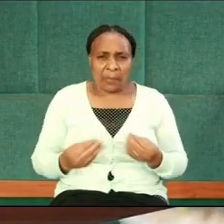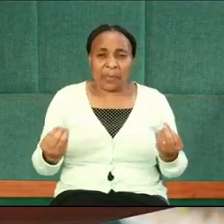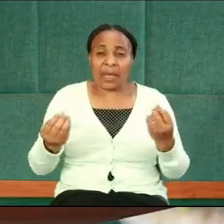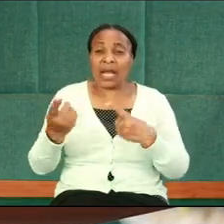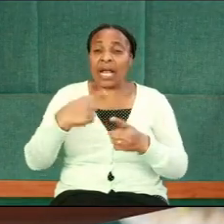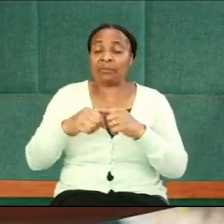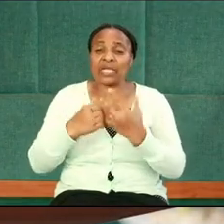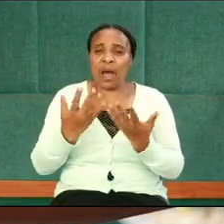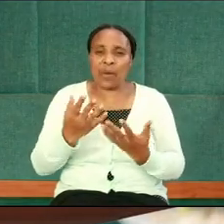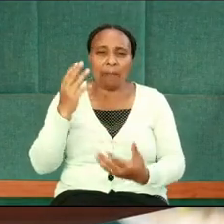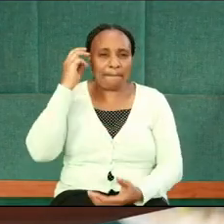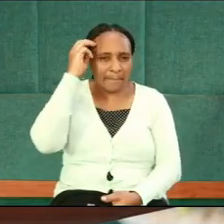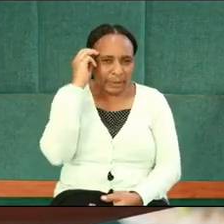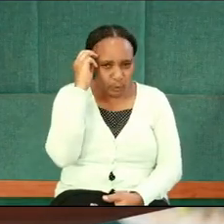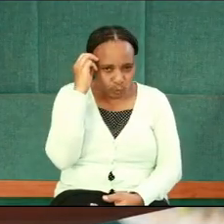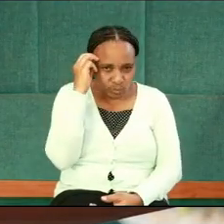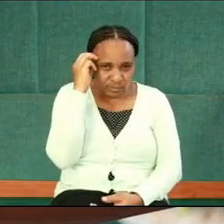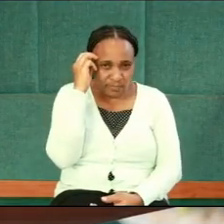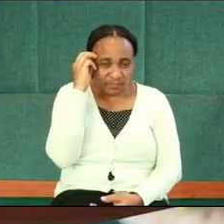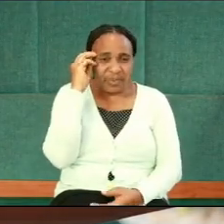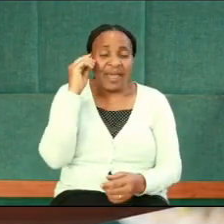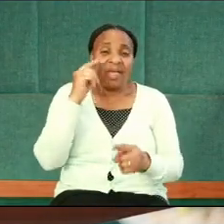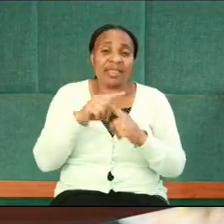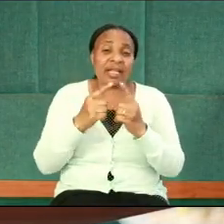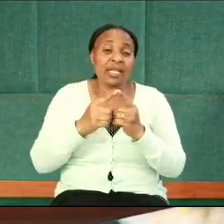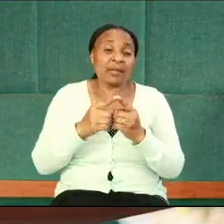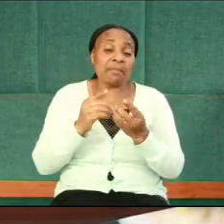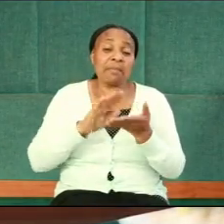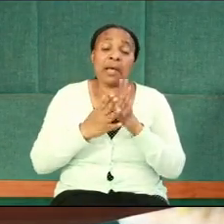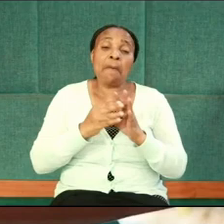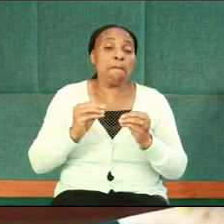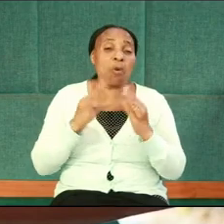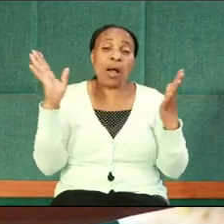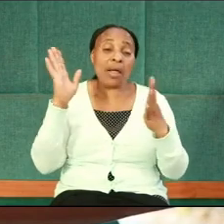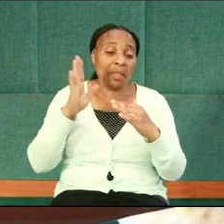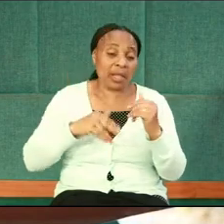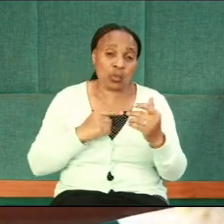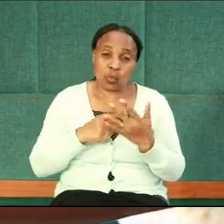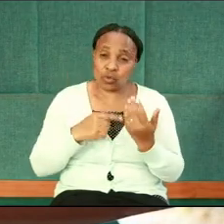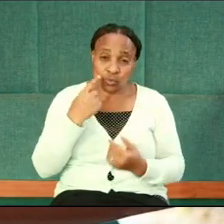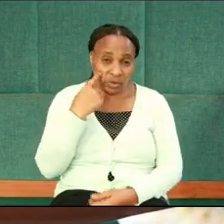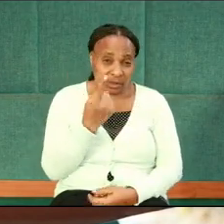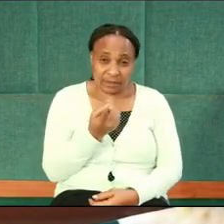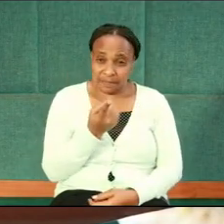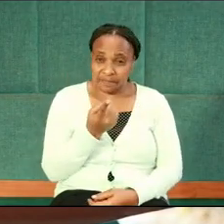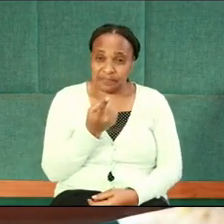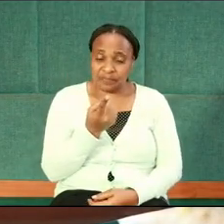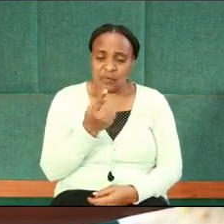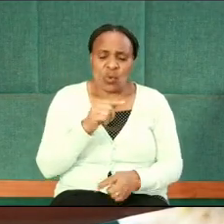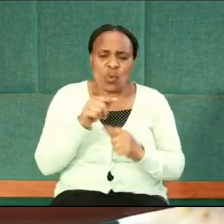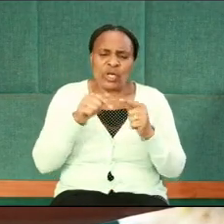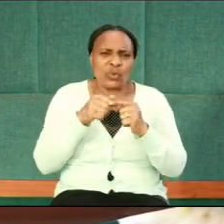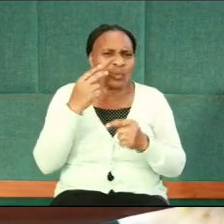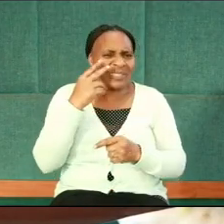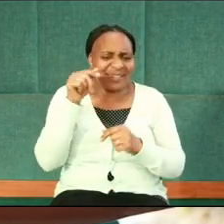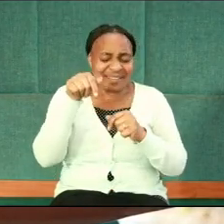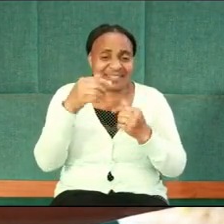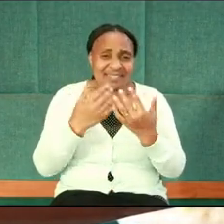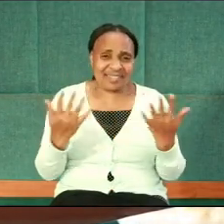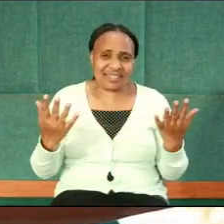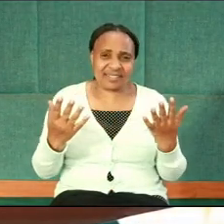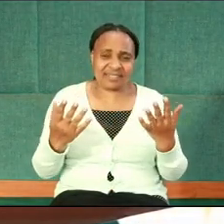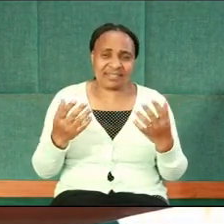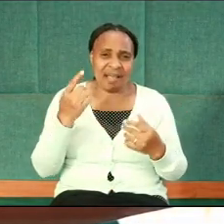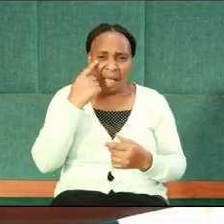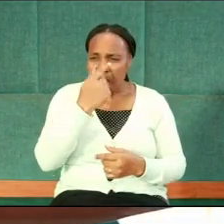that psychologically could be actually more than what you are seeing. When you see this eye which is